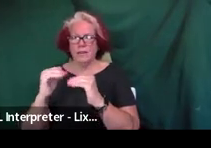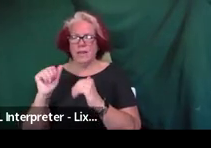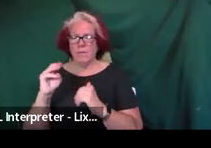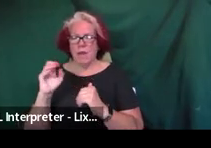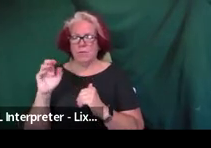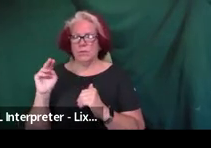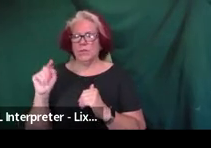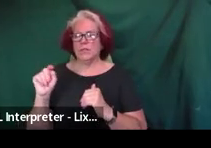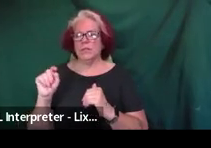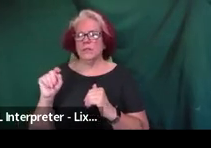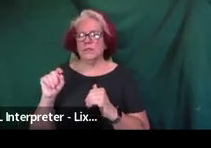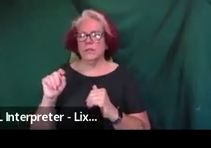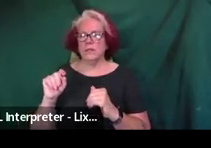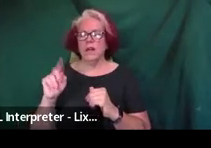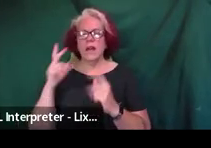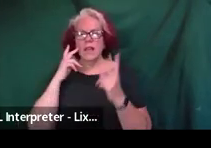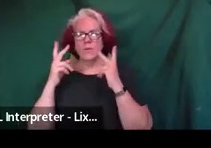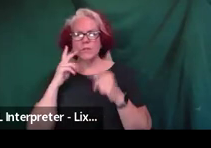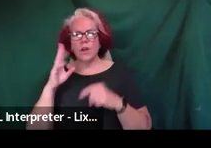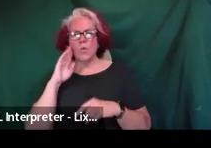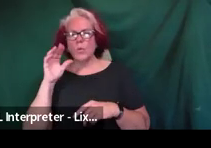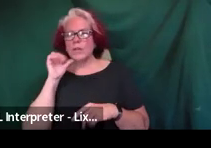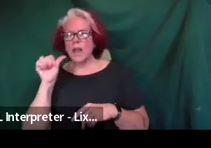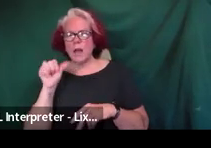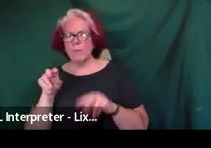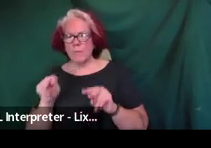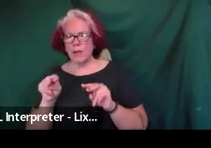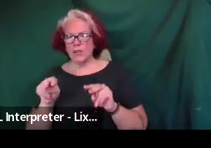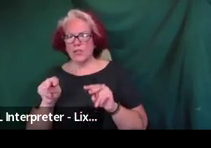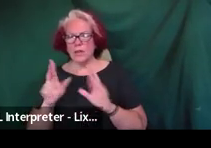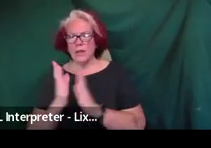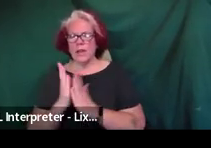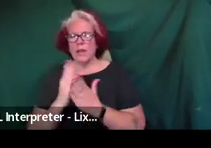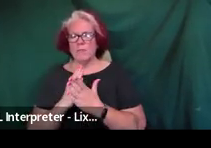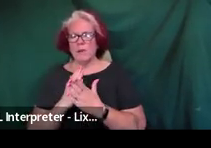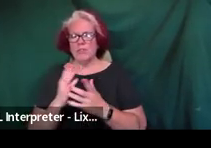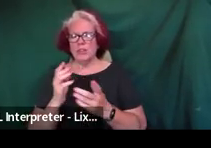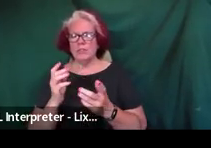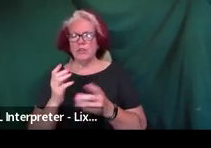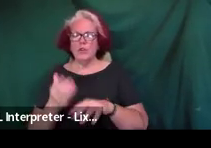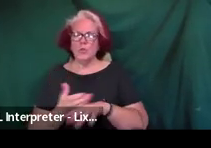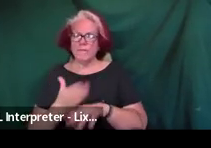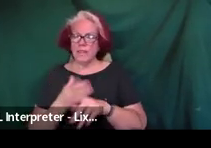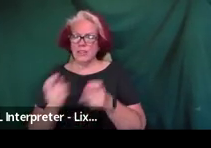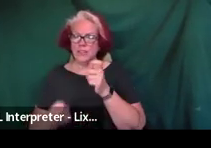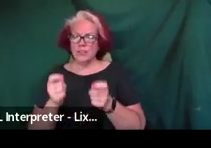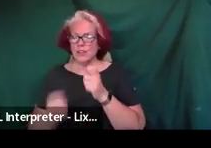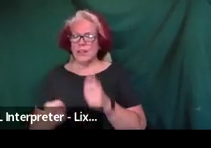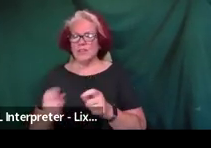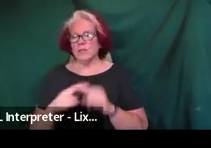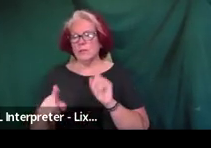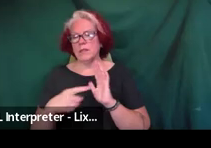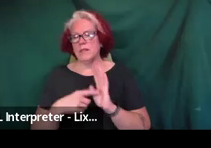saw we weren't going to be monitoring budget revision changes, but just by example, one